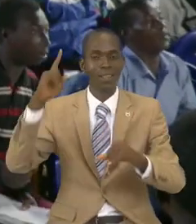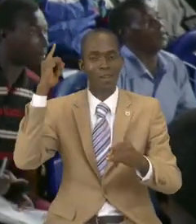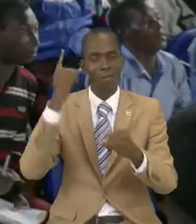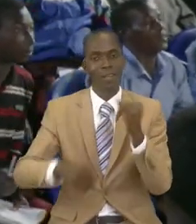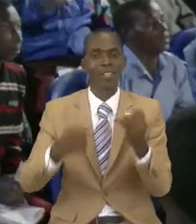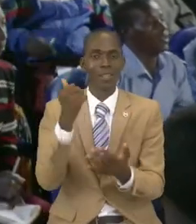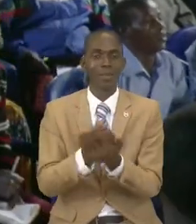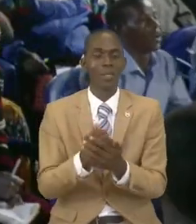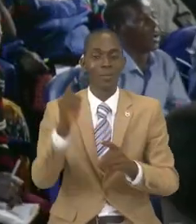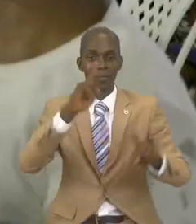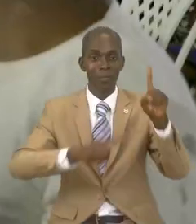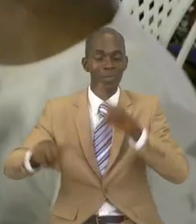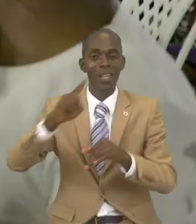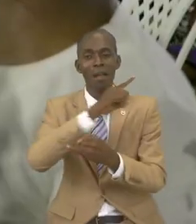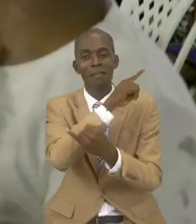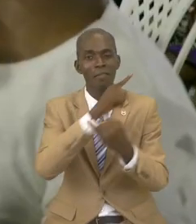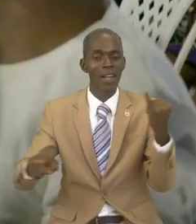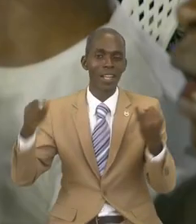Say that again.